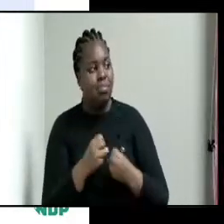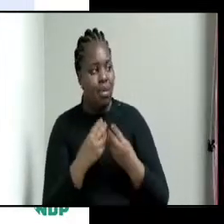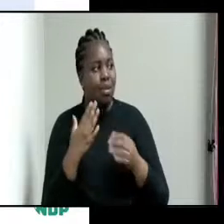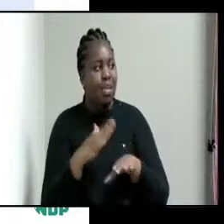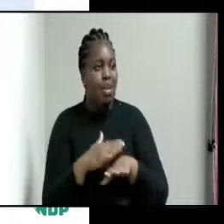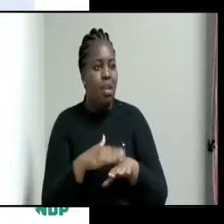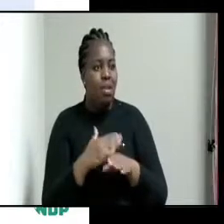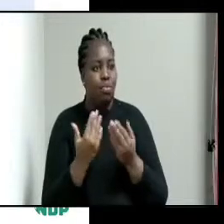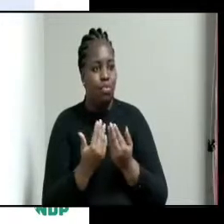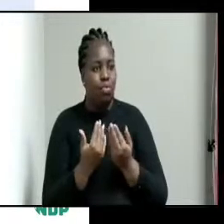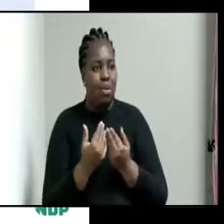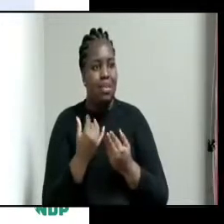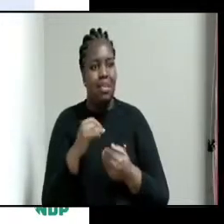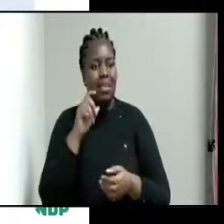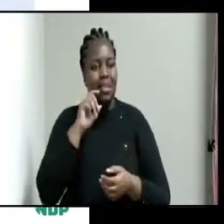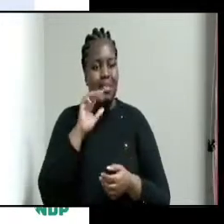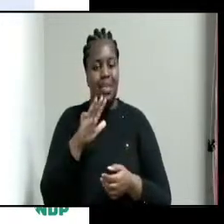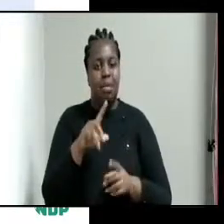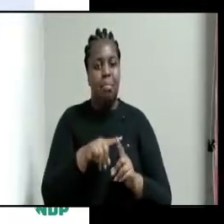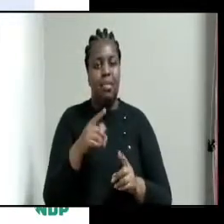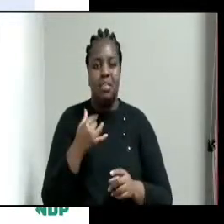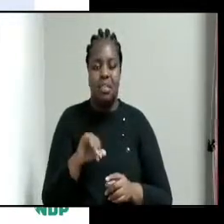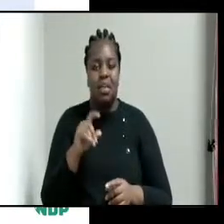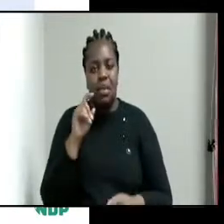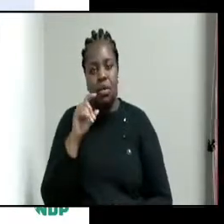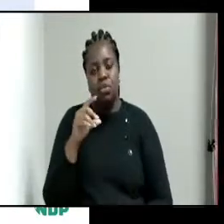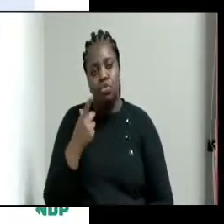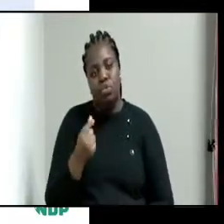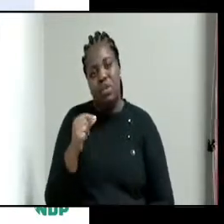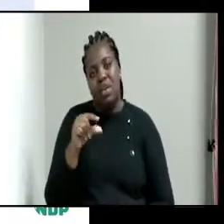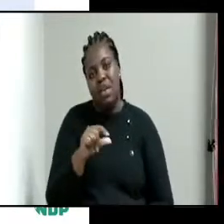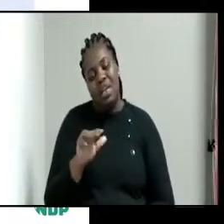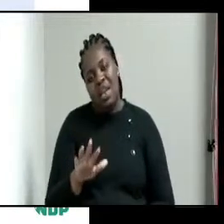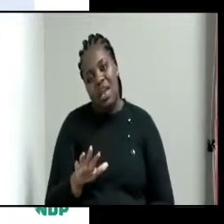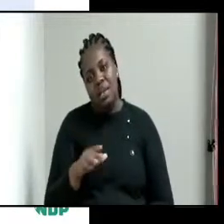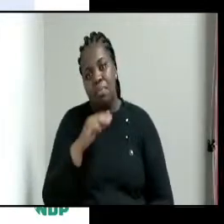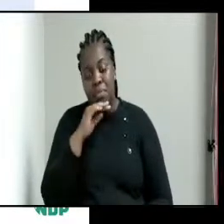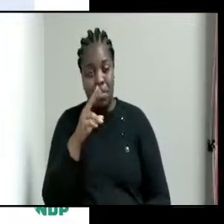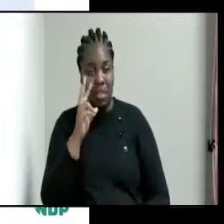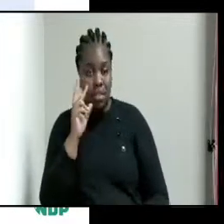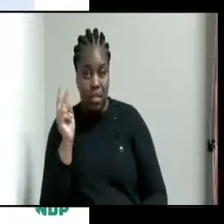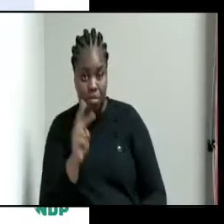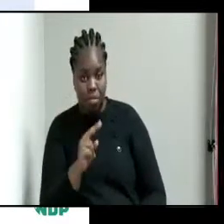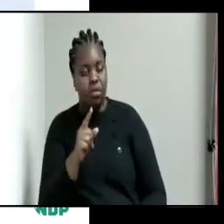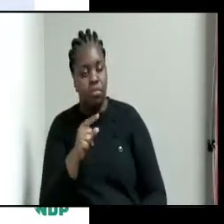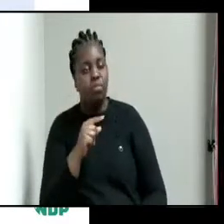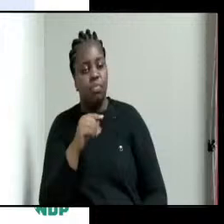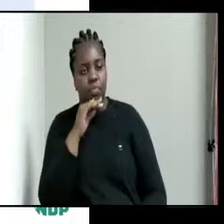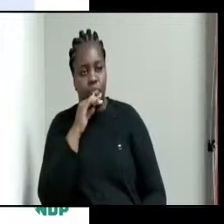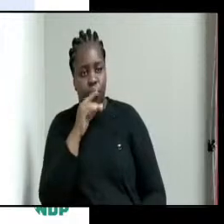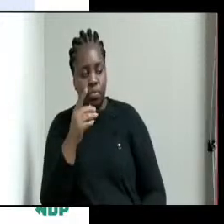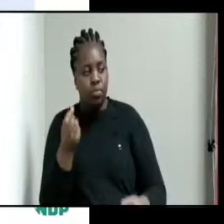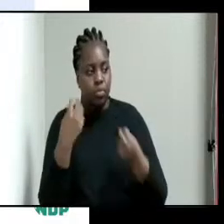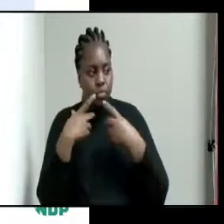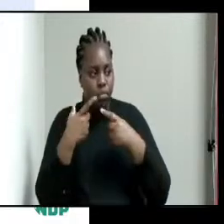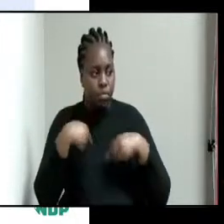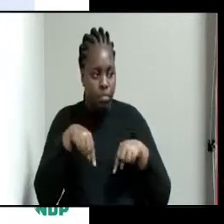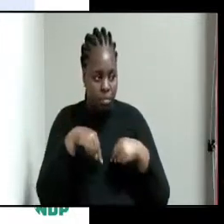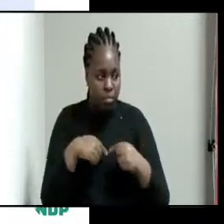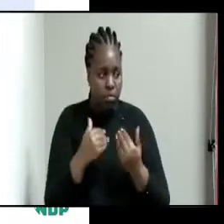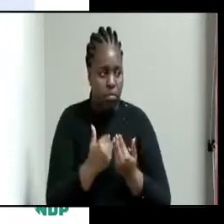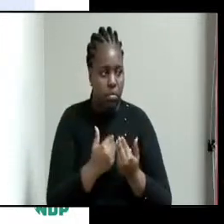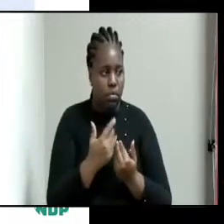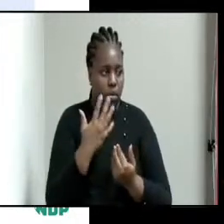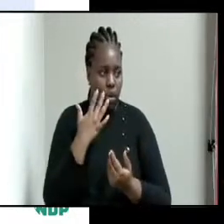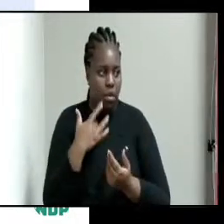in schooling, a child is still 9 years, but is still in grade 1. So those aspects, indicators, are brought into this pool when